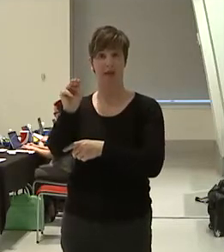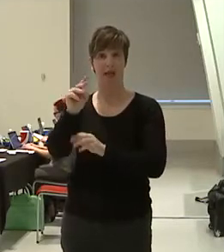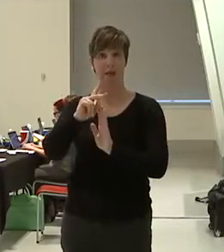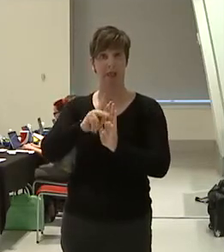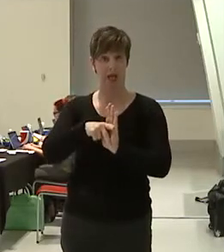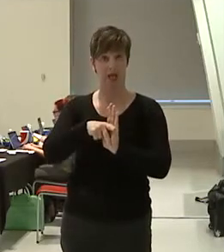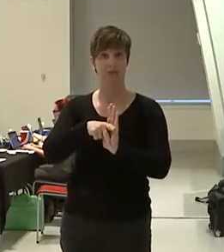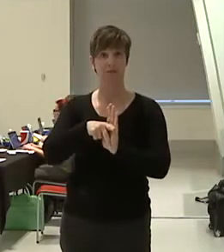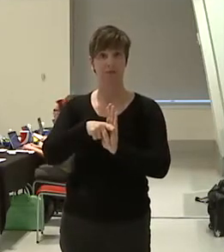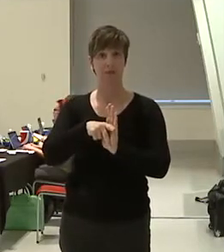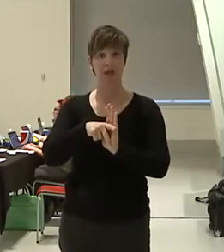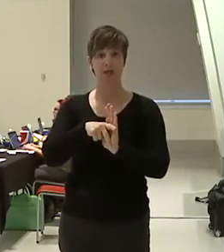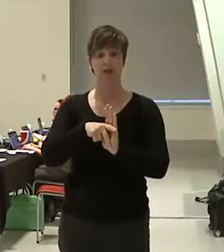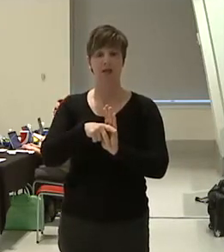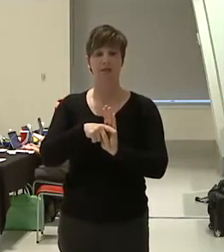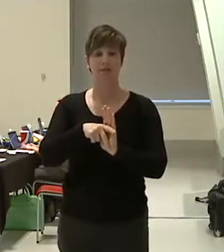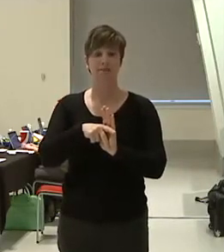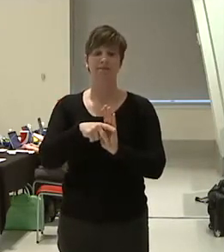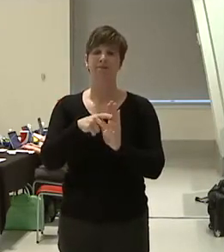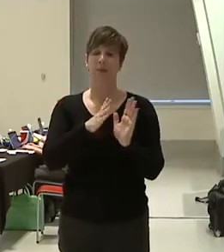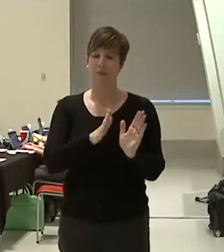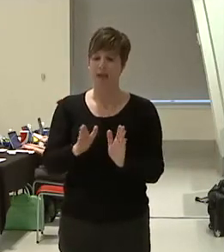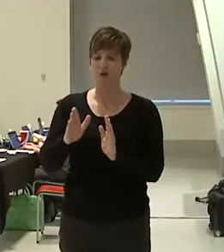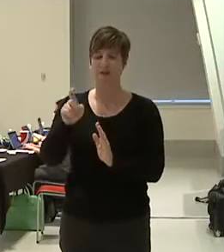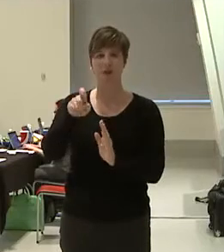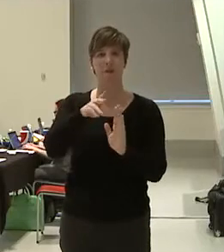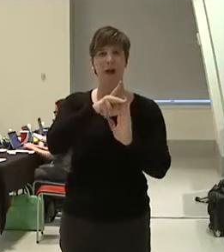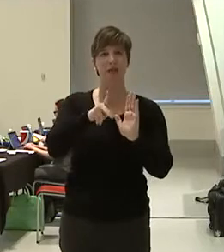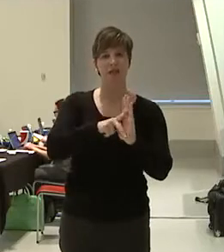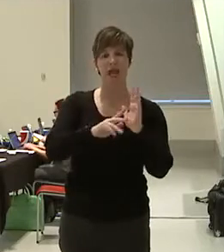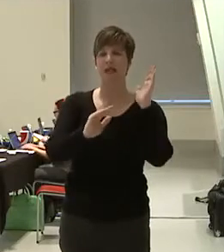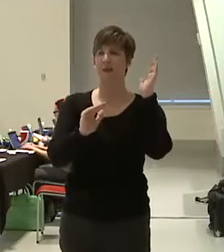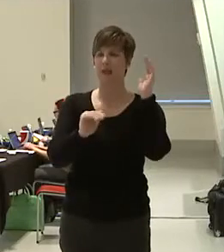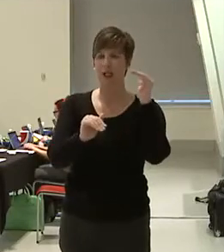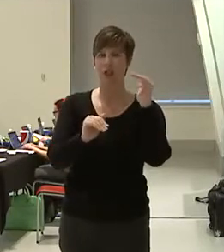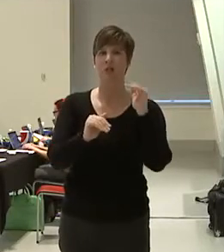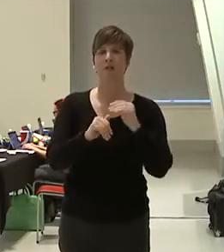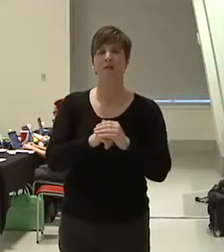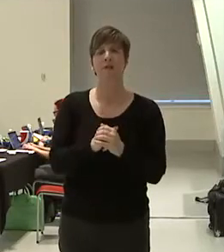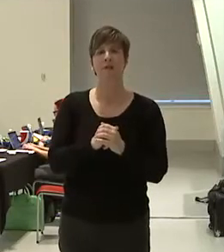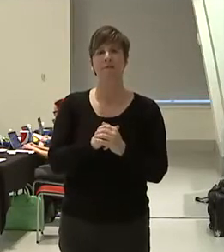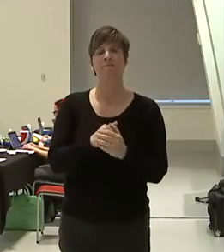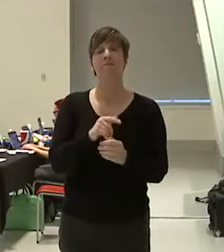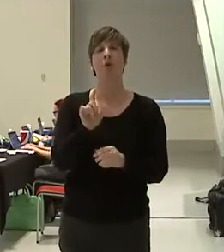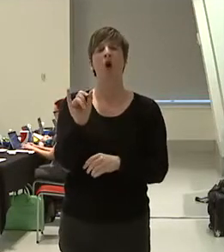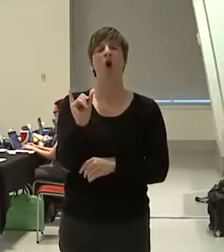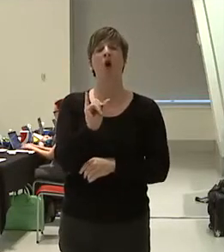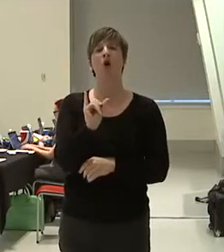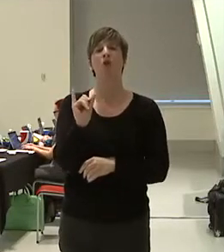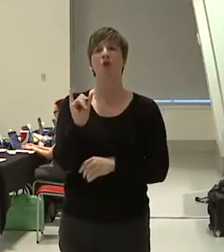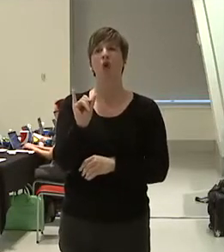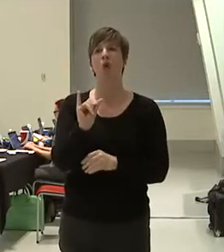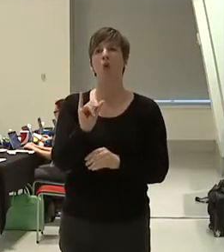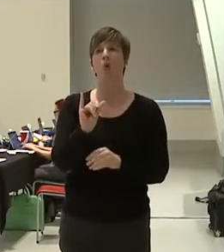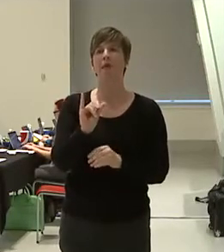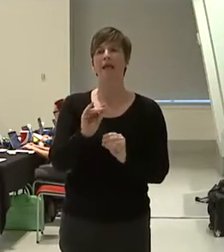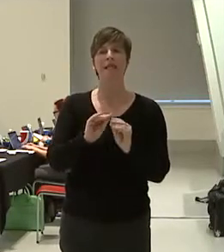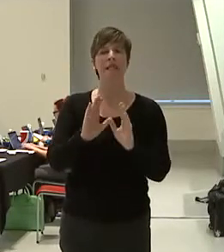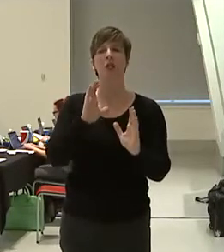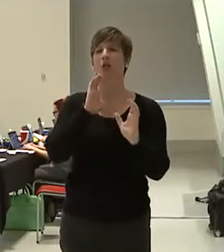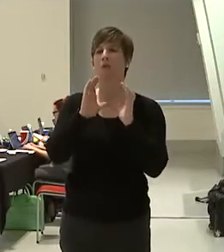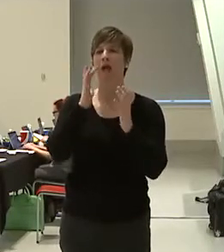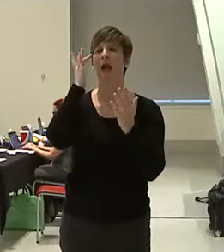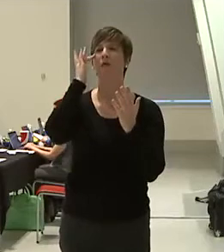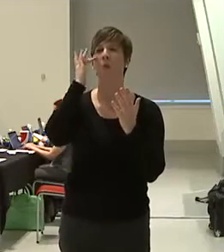plan, there are policies and there are expectations. There are also, it's clearly communicated why you're